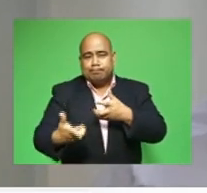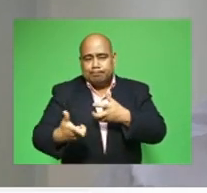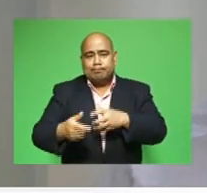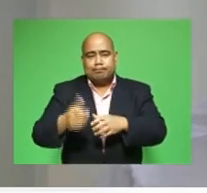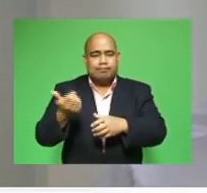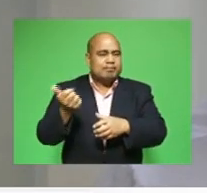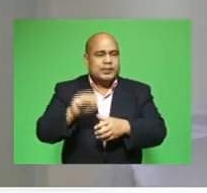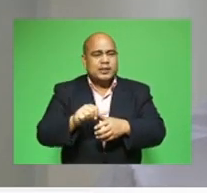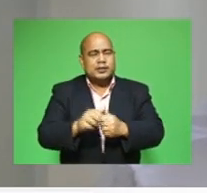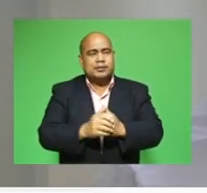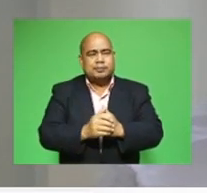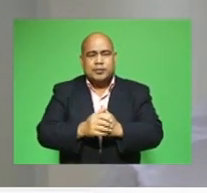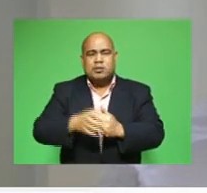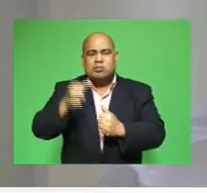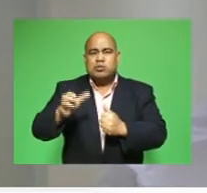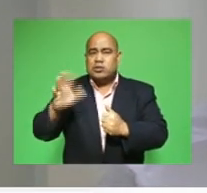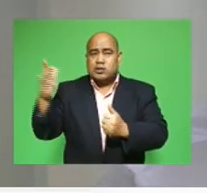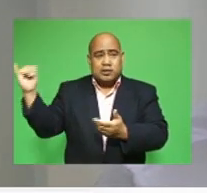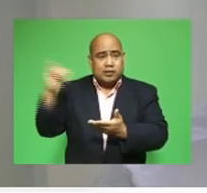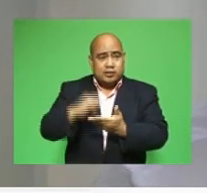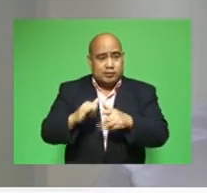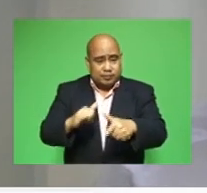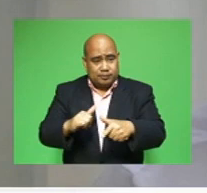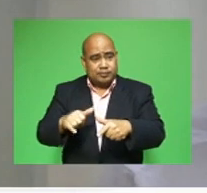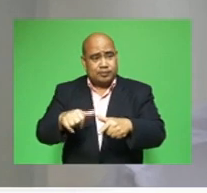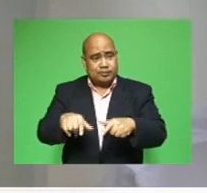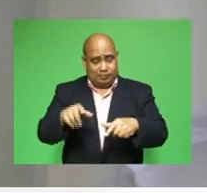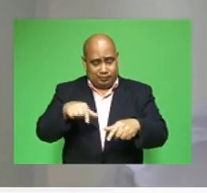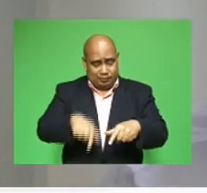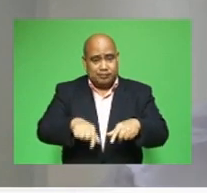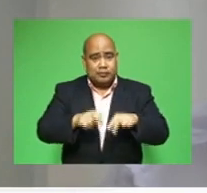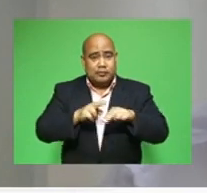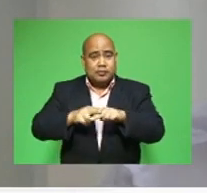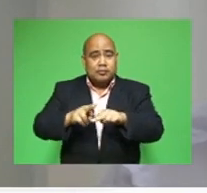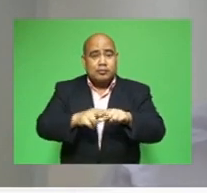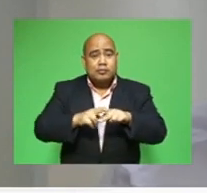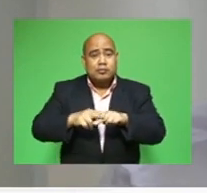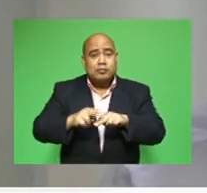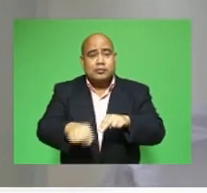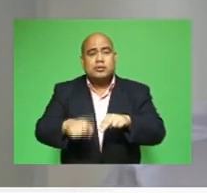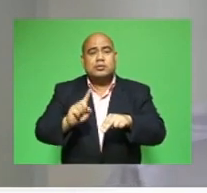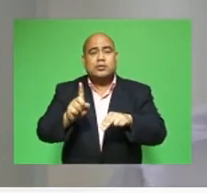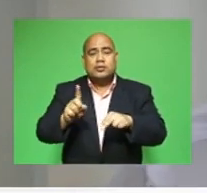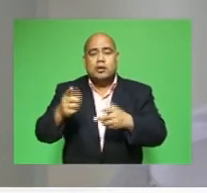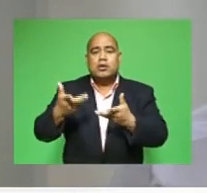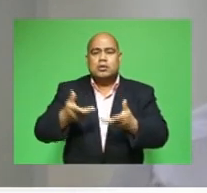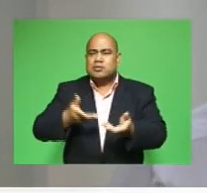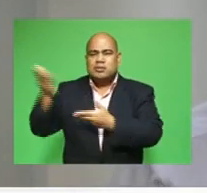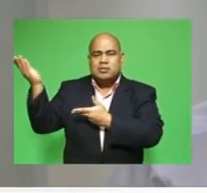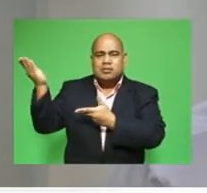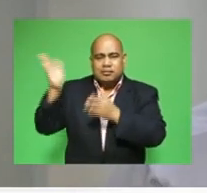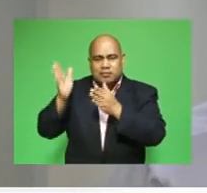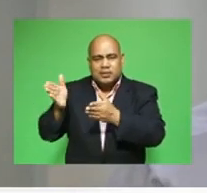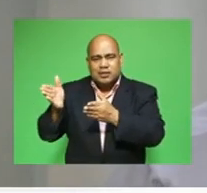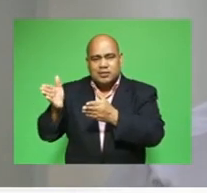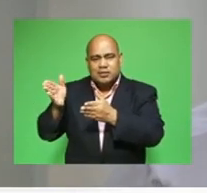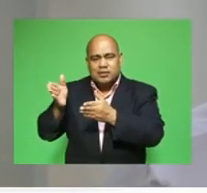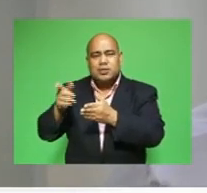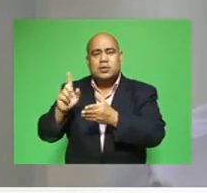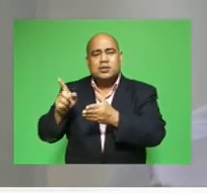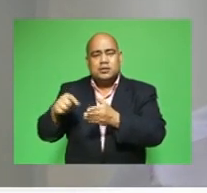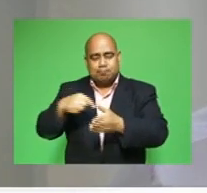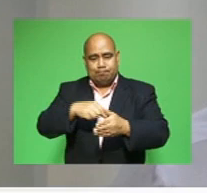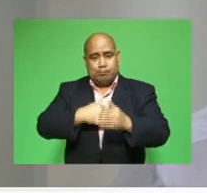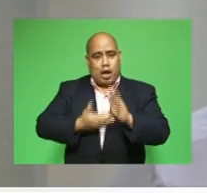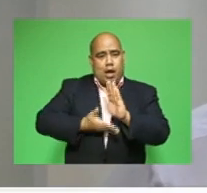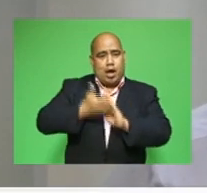is vetted by Investment Fiji, not immigration. They do the due diligence to qualify someone as a right kind